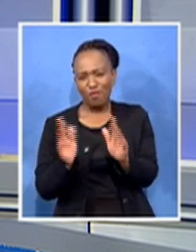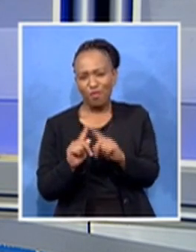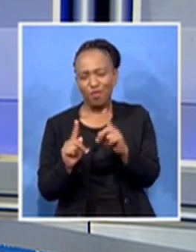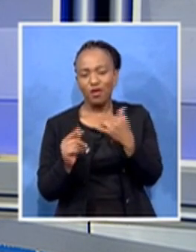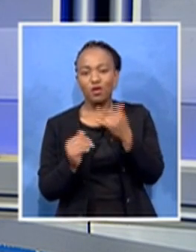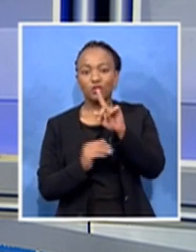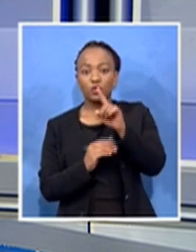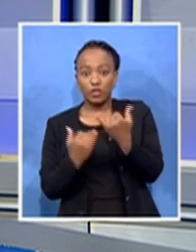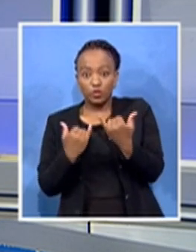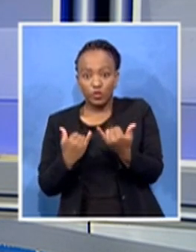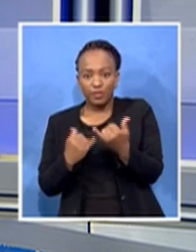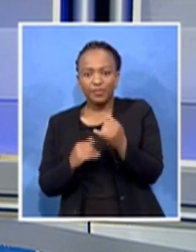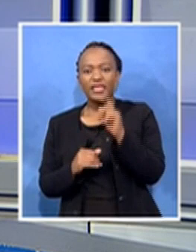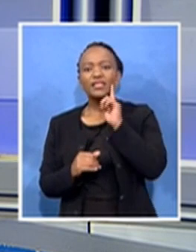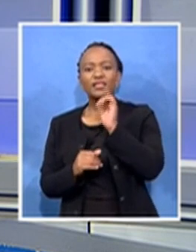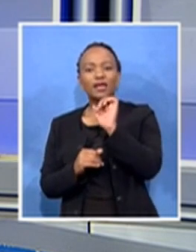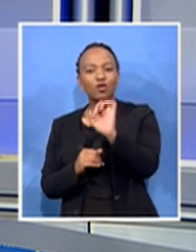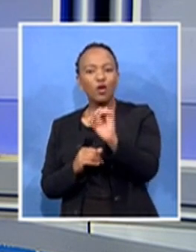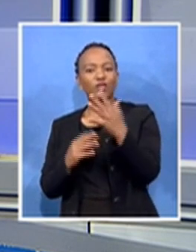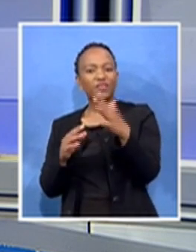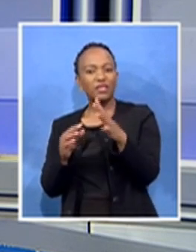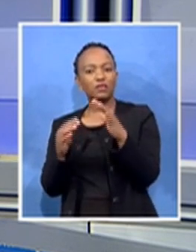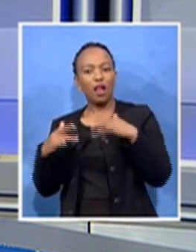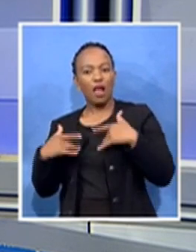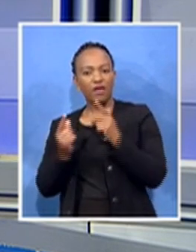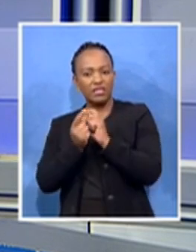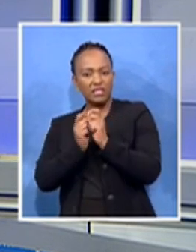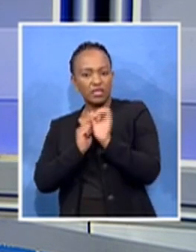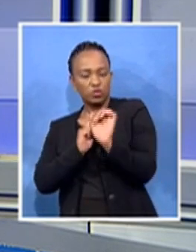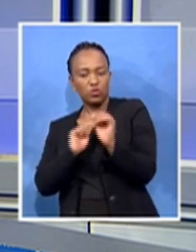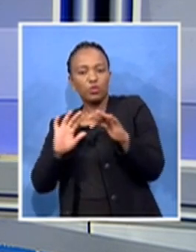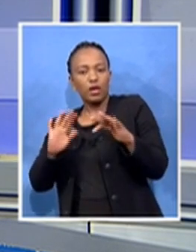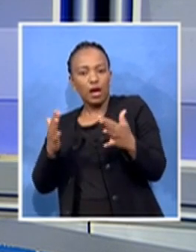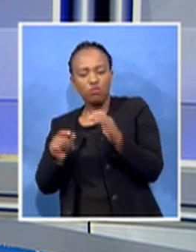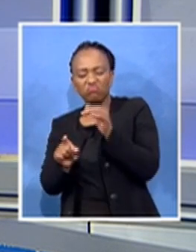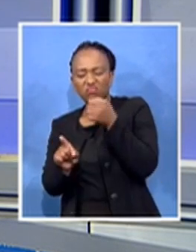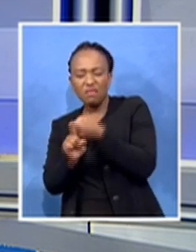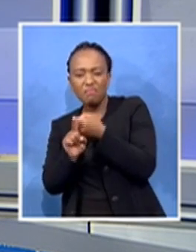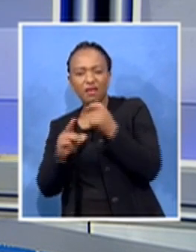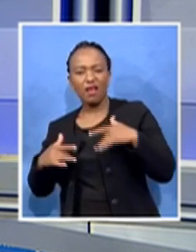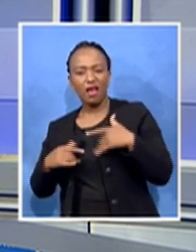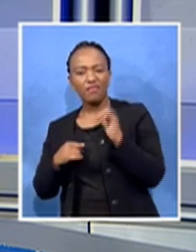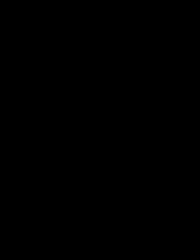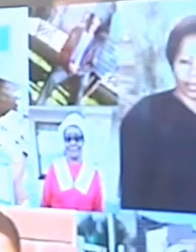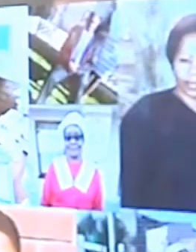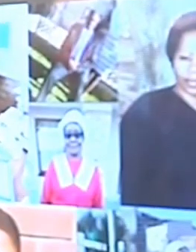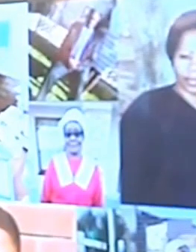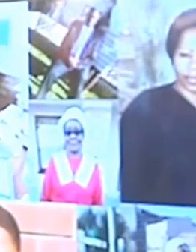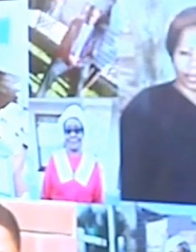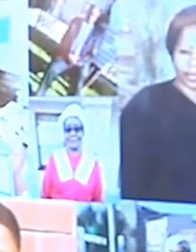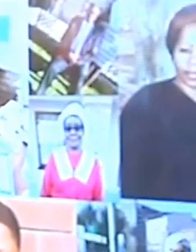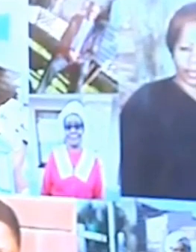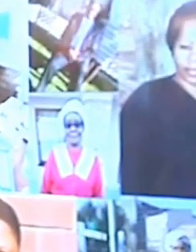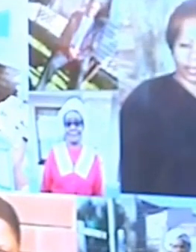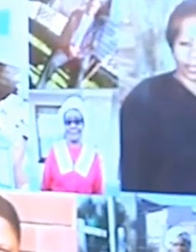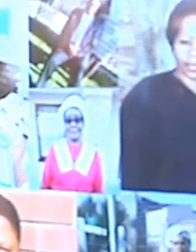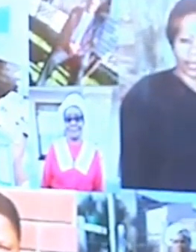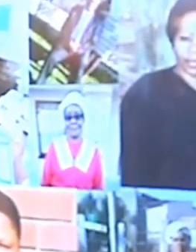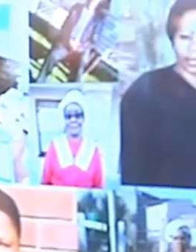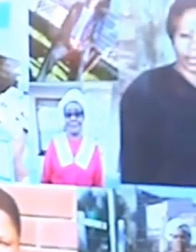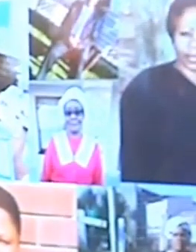How did your teacher impact your life? Send us your comments also at the agenda.